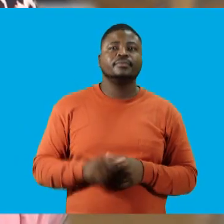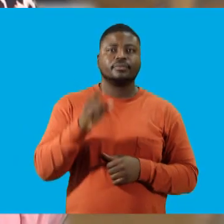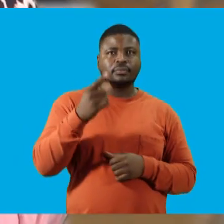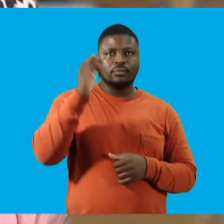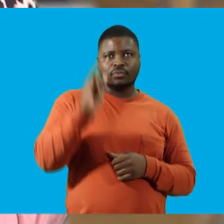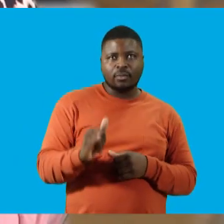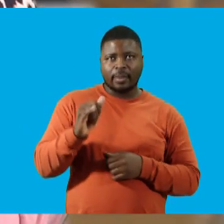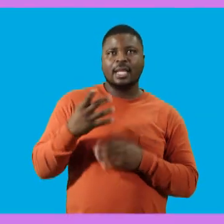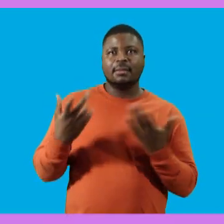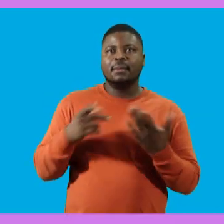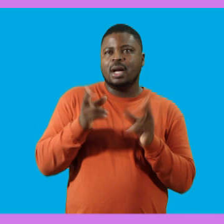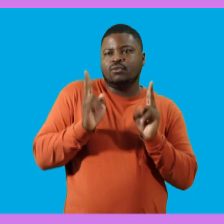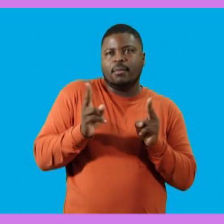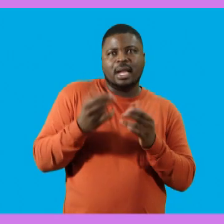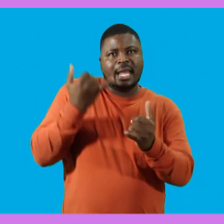common errors.